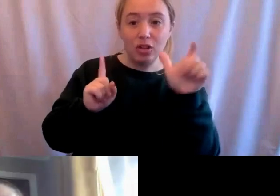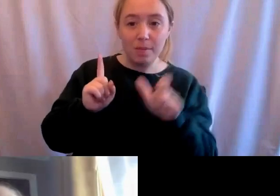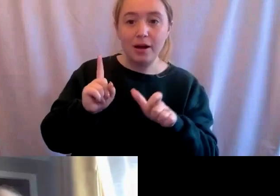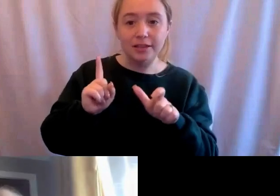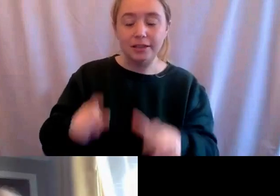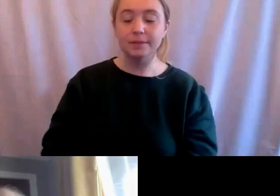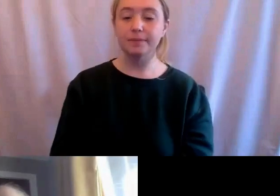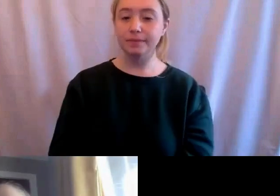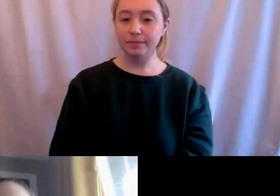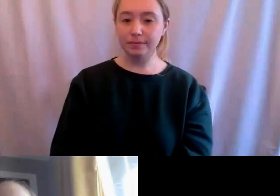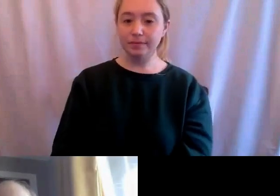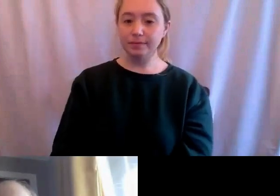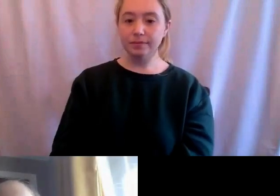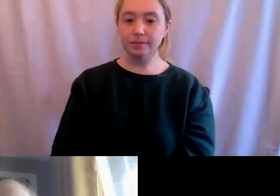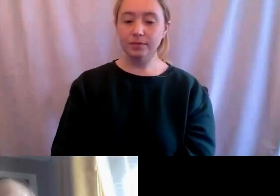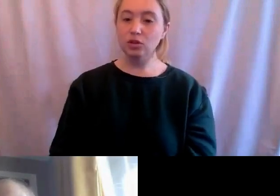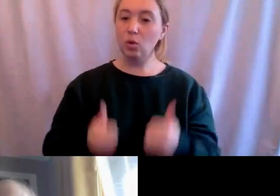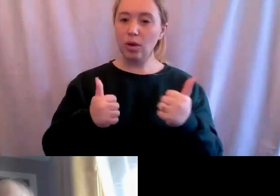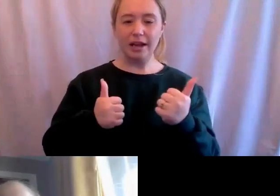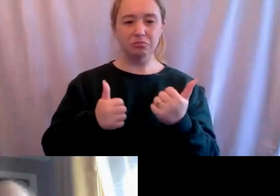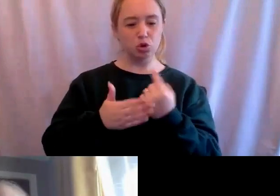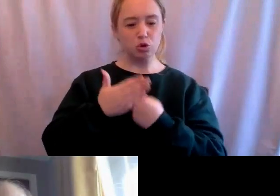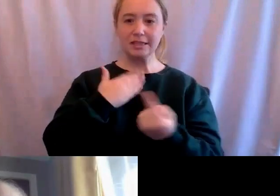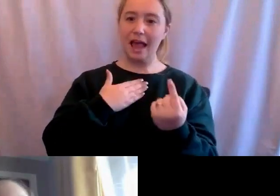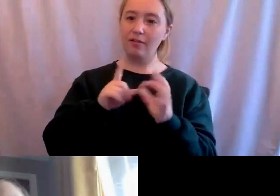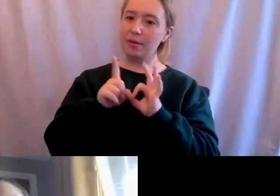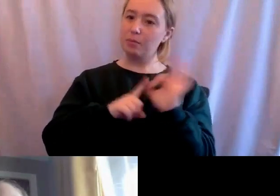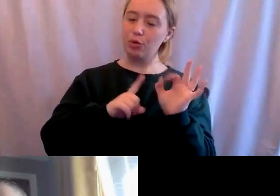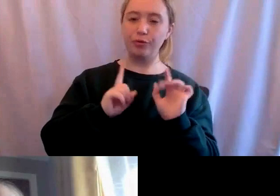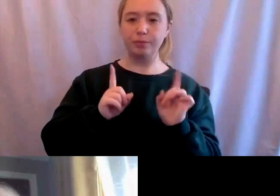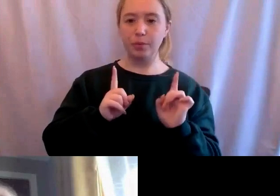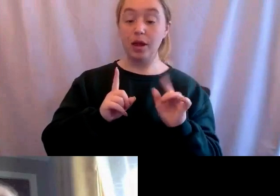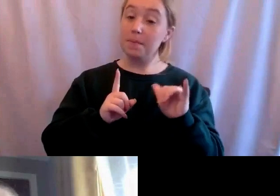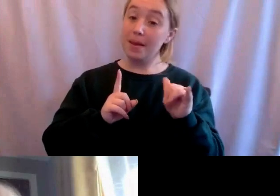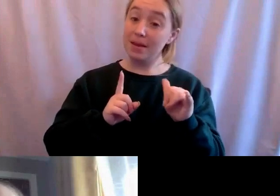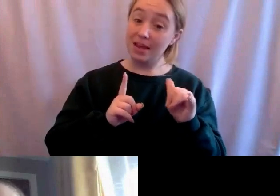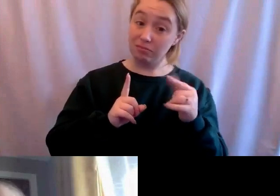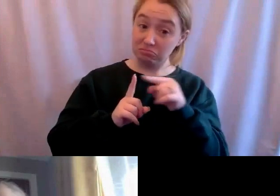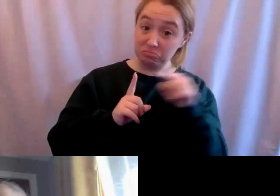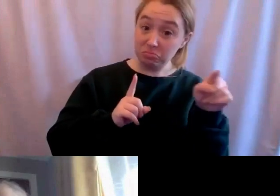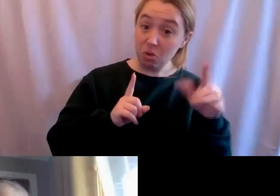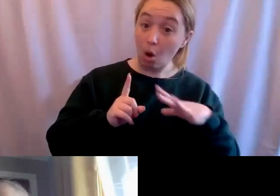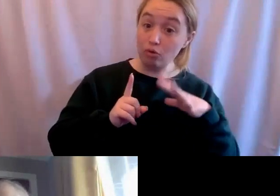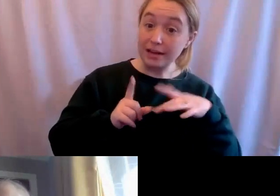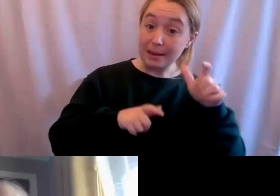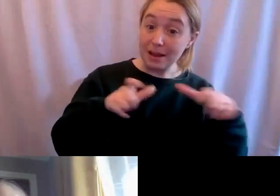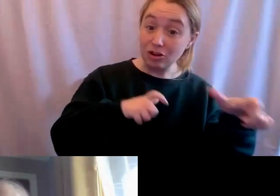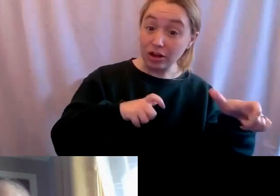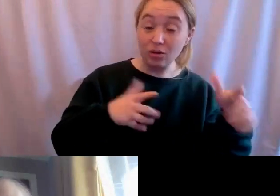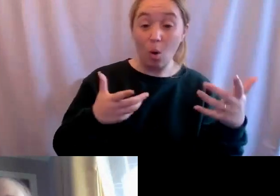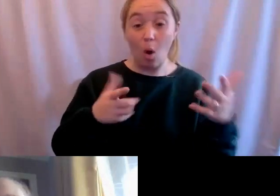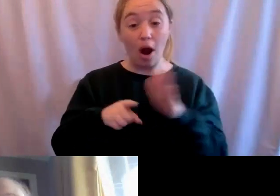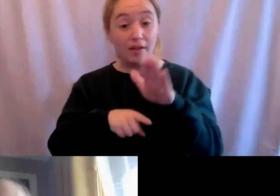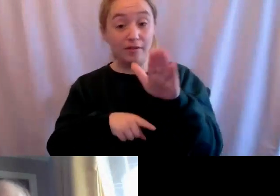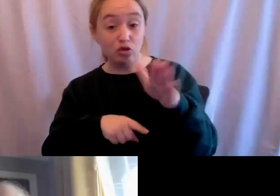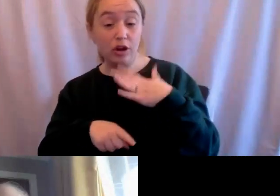So what can I do to improve my symptoms? You might be a patient on here or a future patient. You've not yet sought help. Well, there's lots of